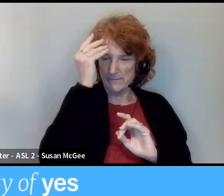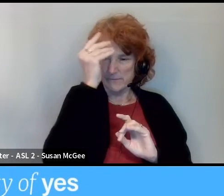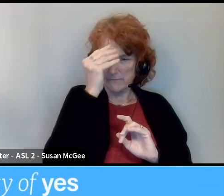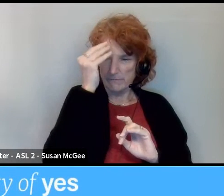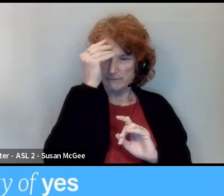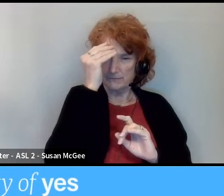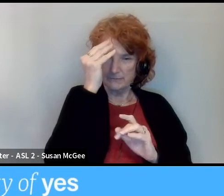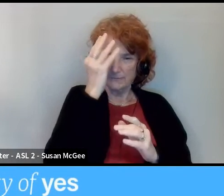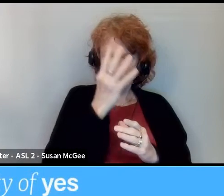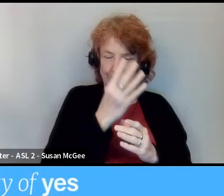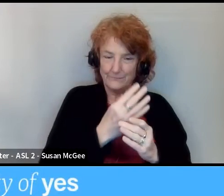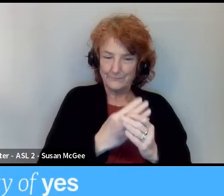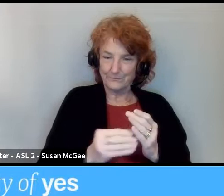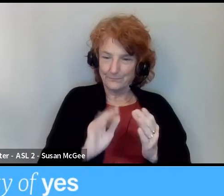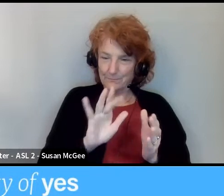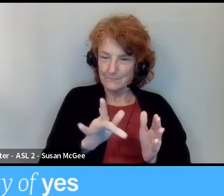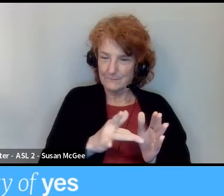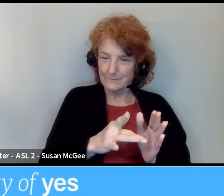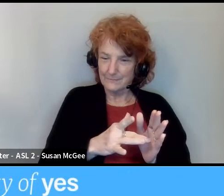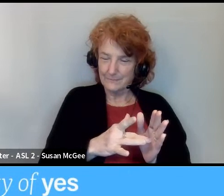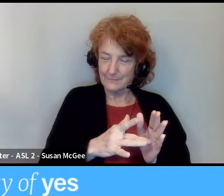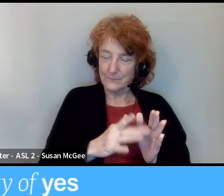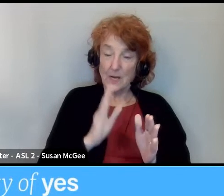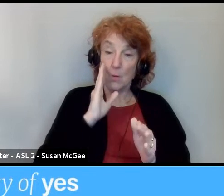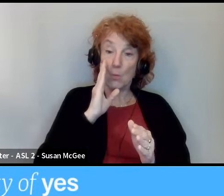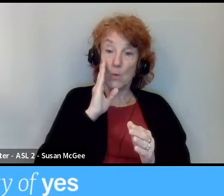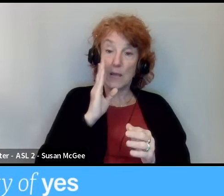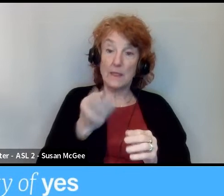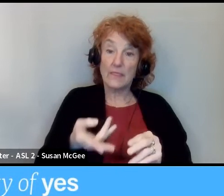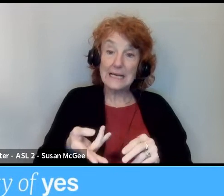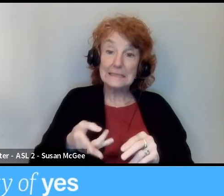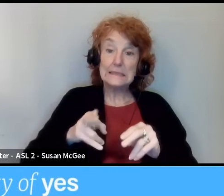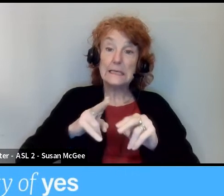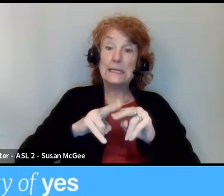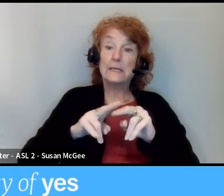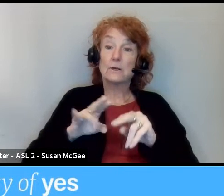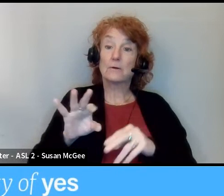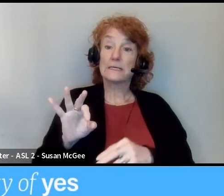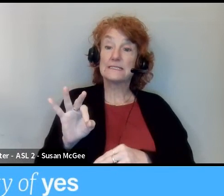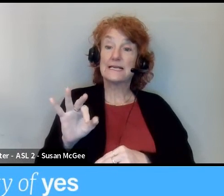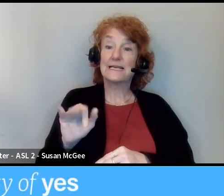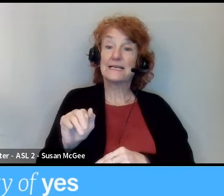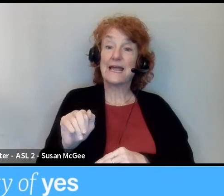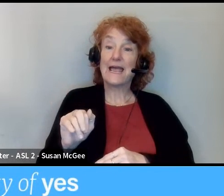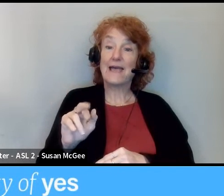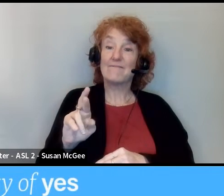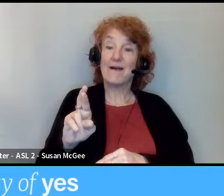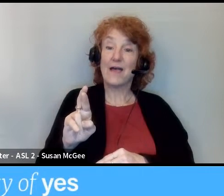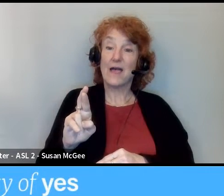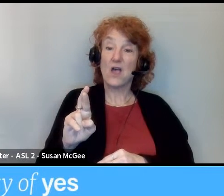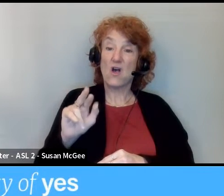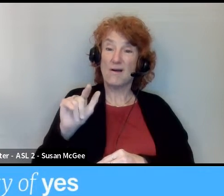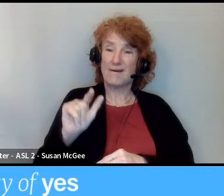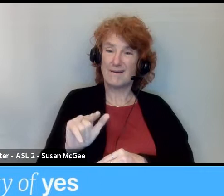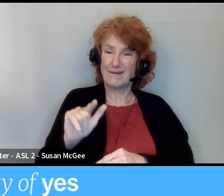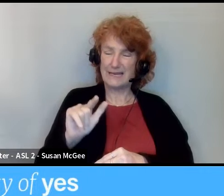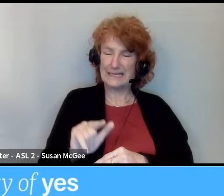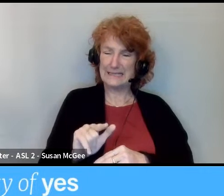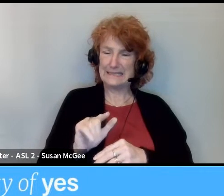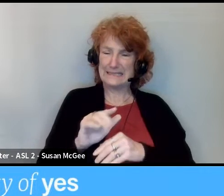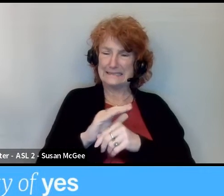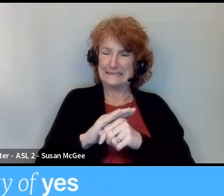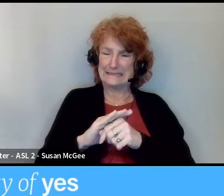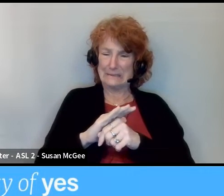Will this increase in FAR for low density in these low density districts? How is the bulk going to